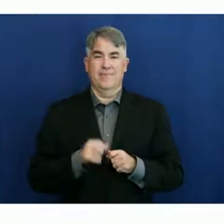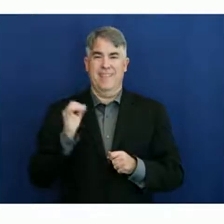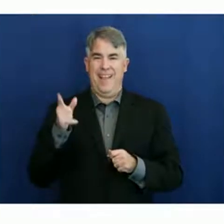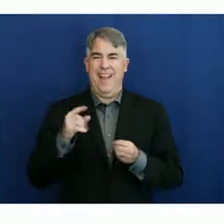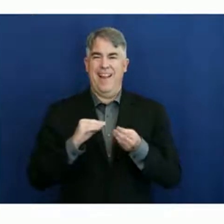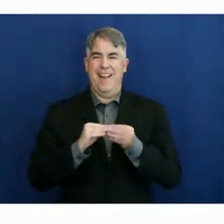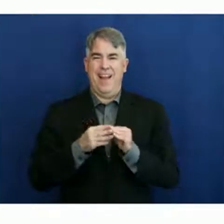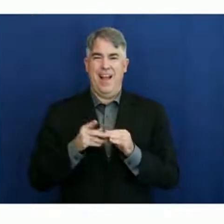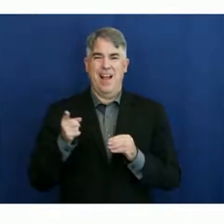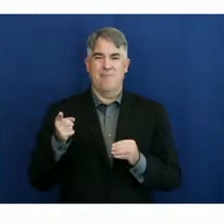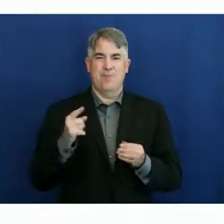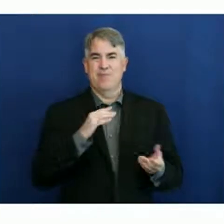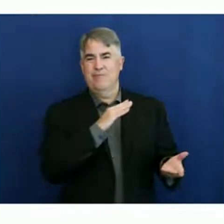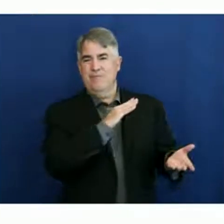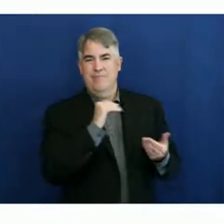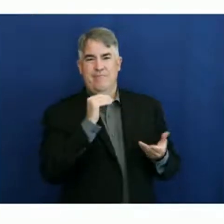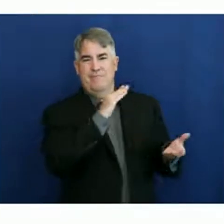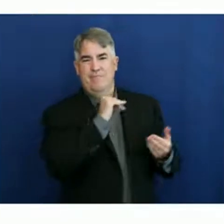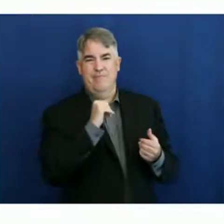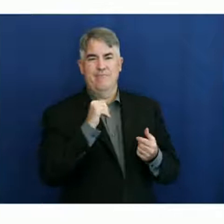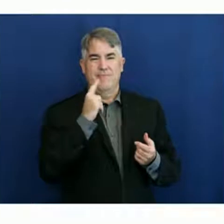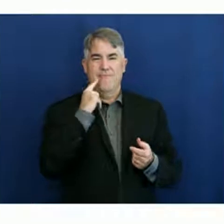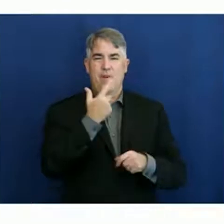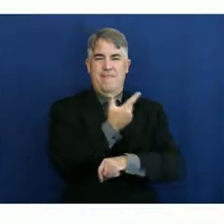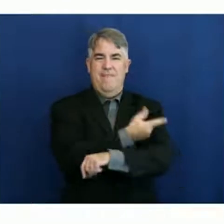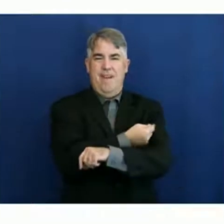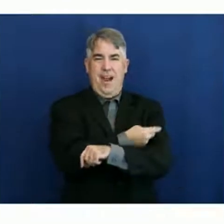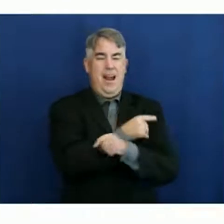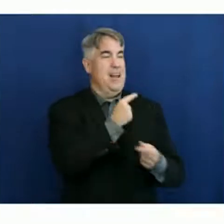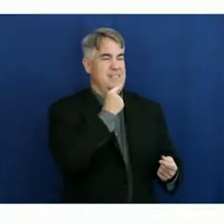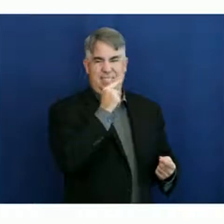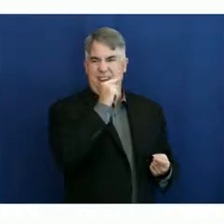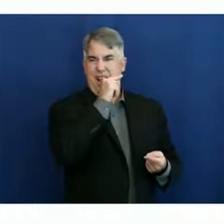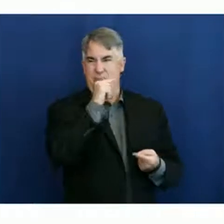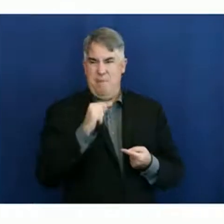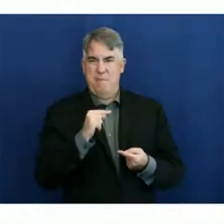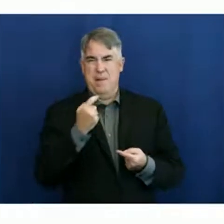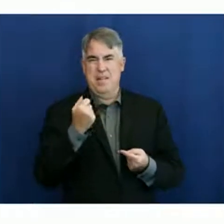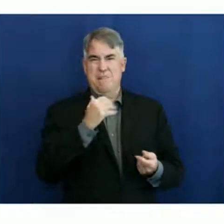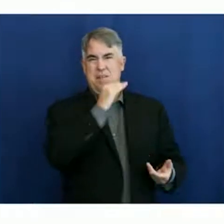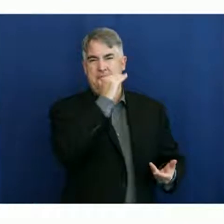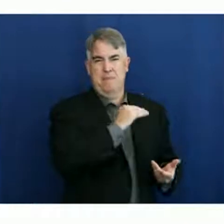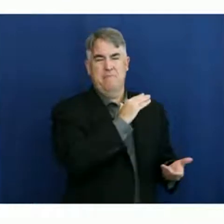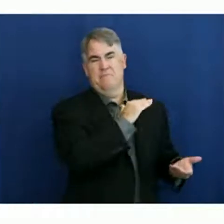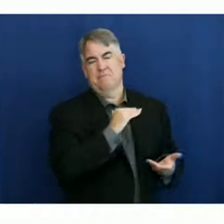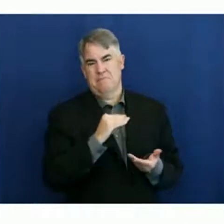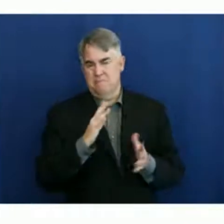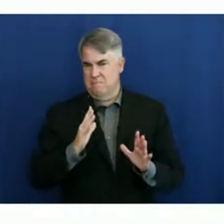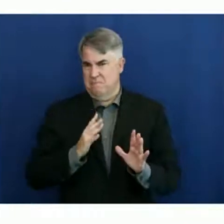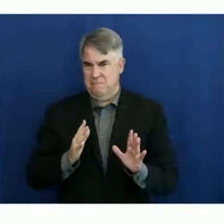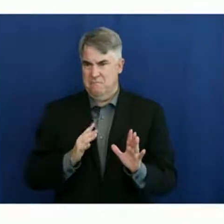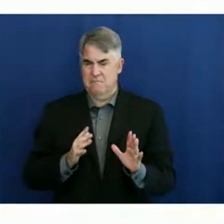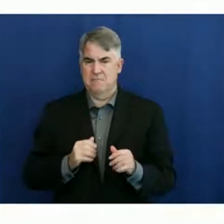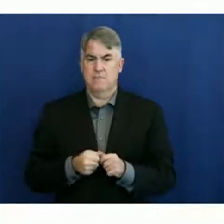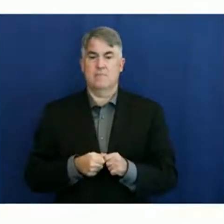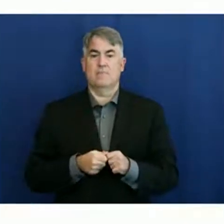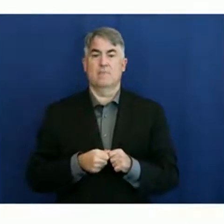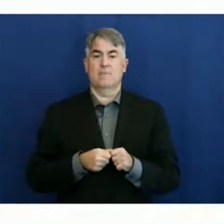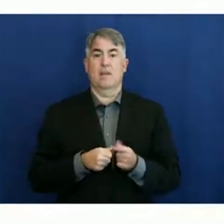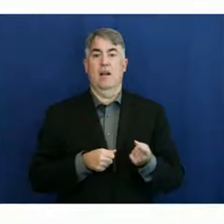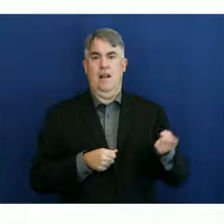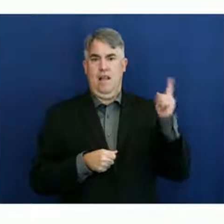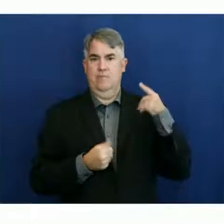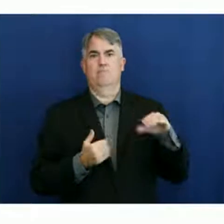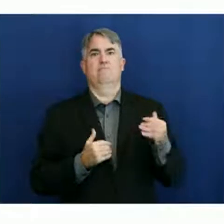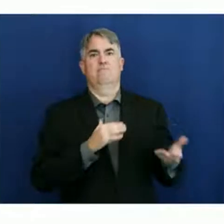the dashboard. We're down a little bit this week, but when you look at those charts, I mean, what you see right there is a little drop in multi-county entities and